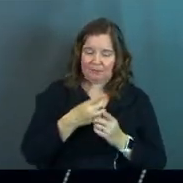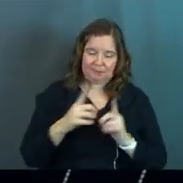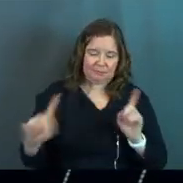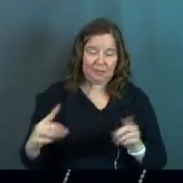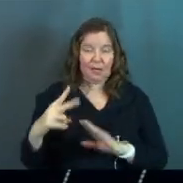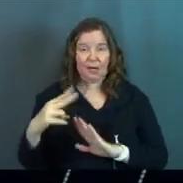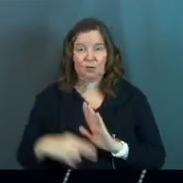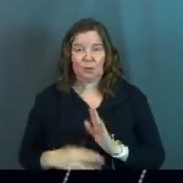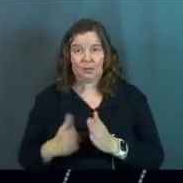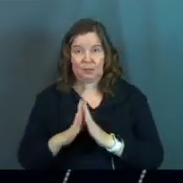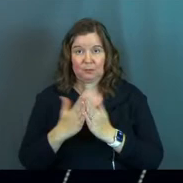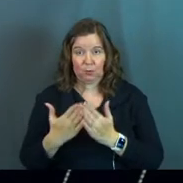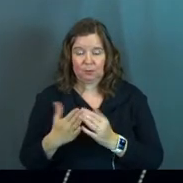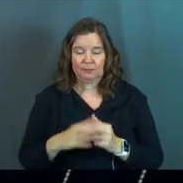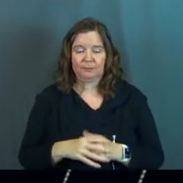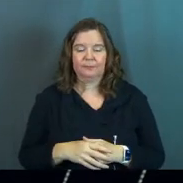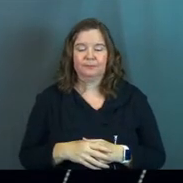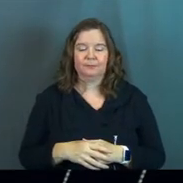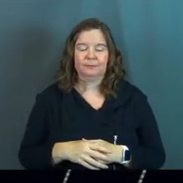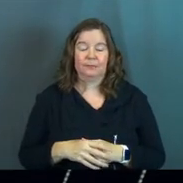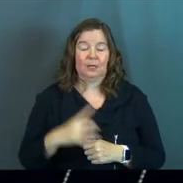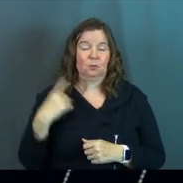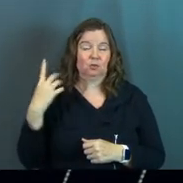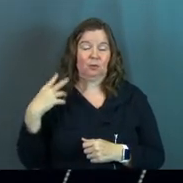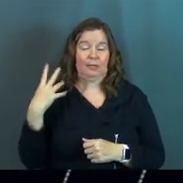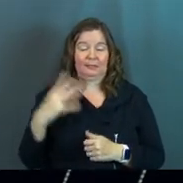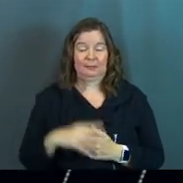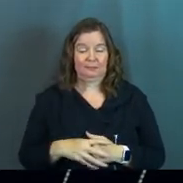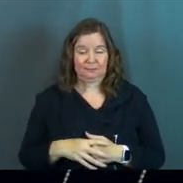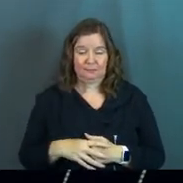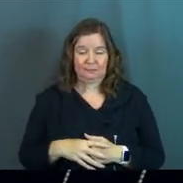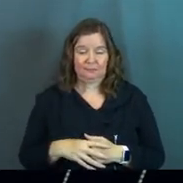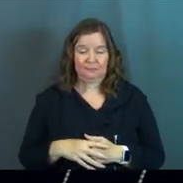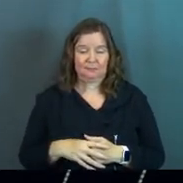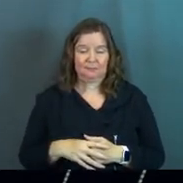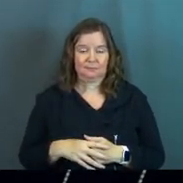I was reading this book. It's crazy.